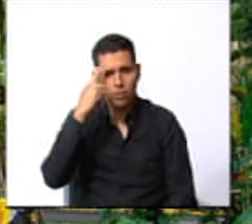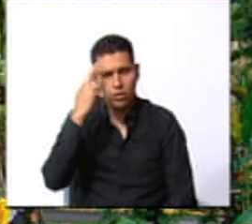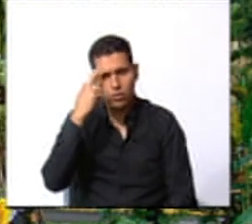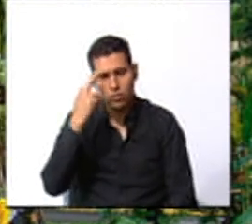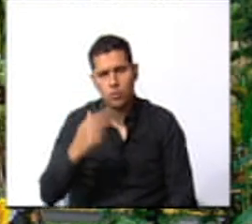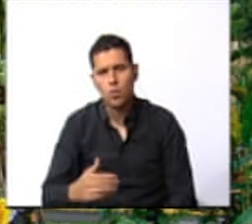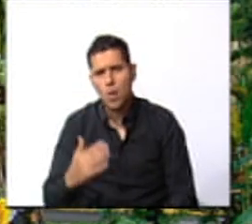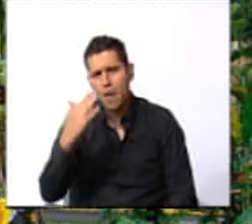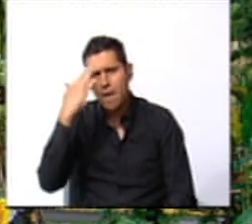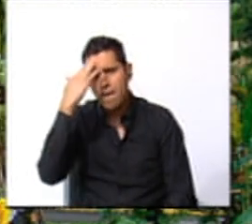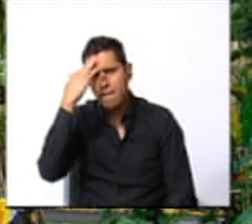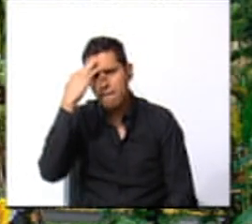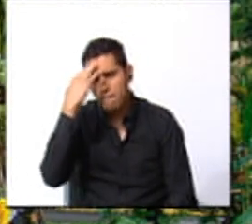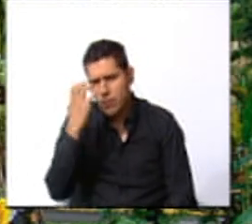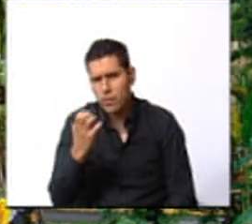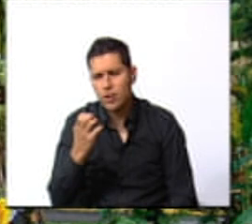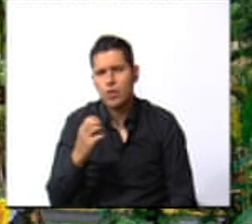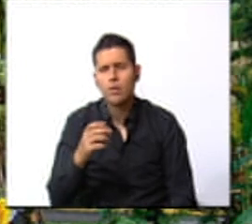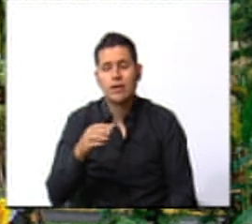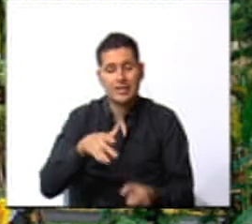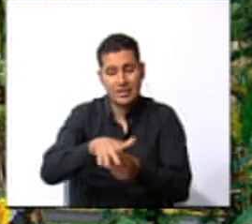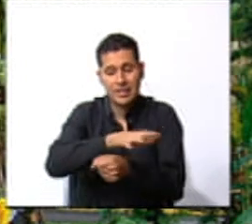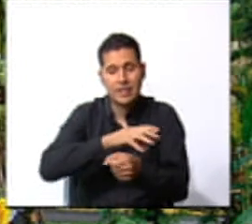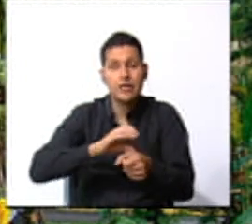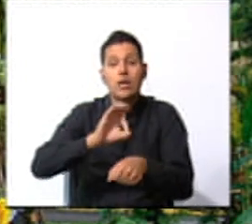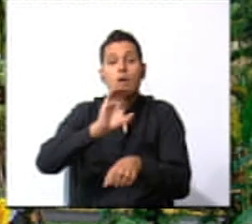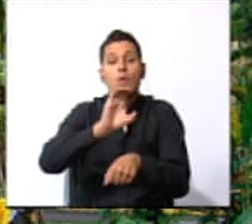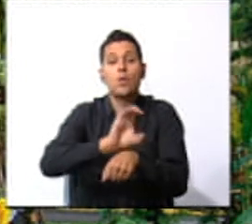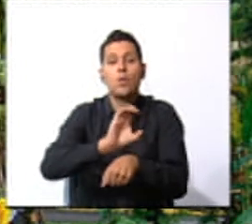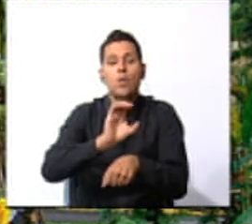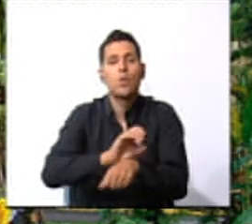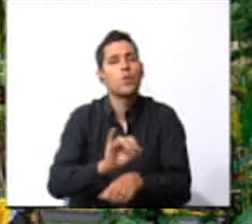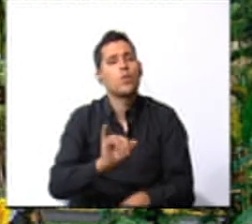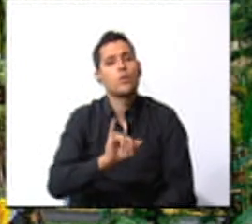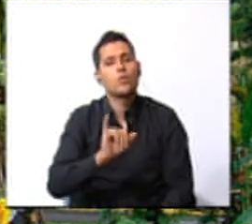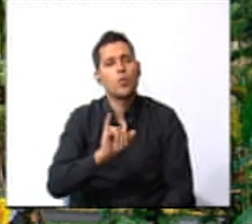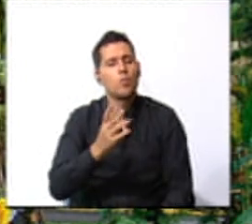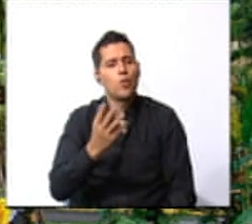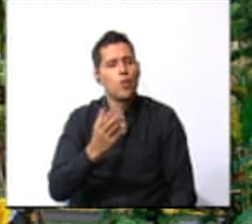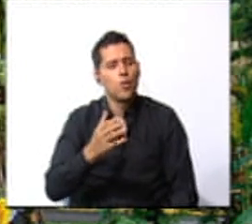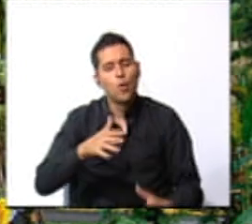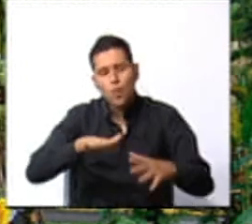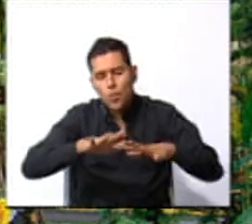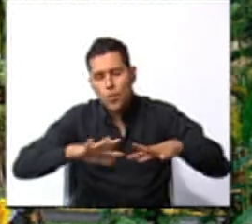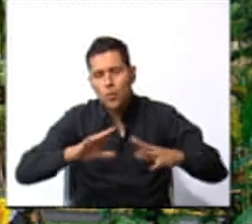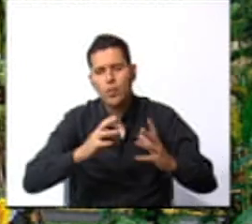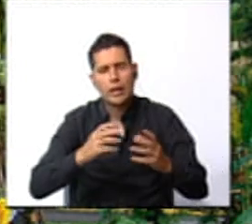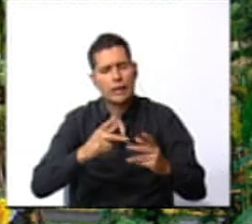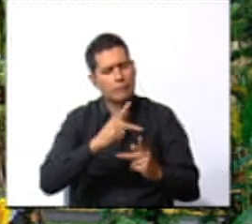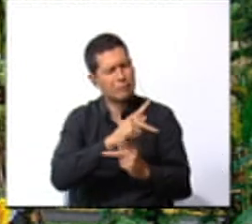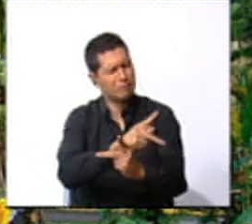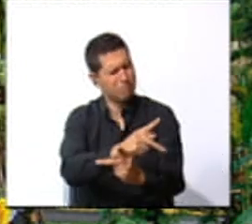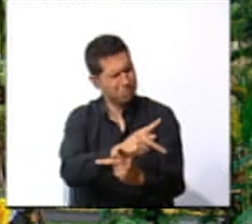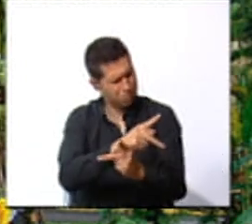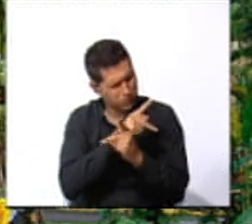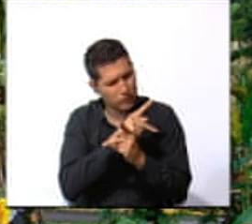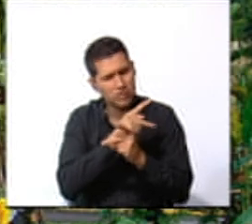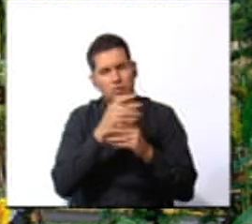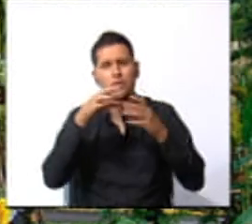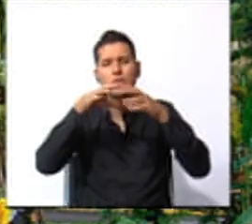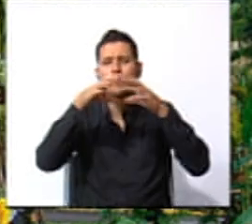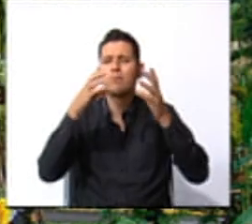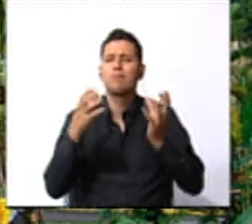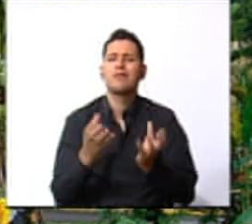very proud. Coco Island is a patrimony, something, it's a symbol,